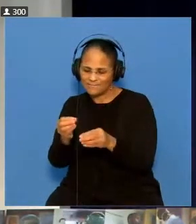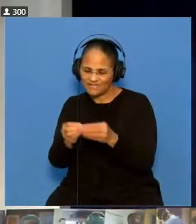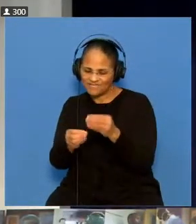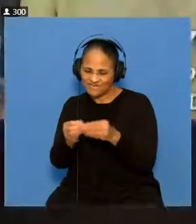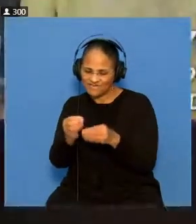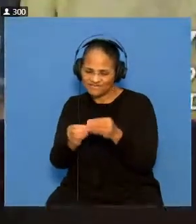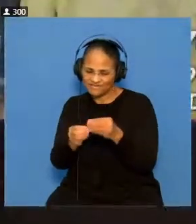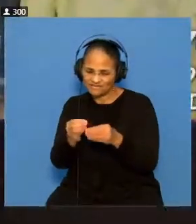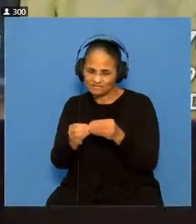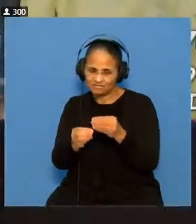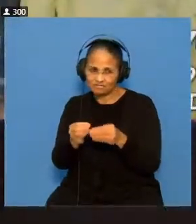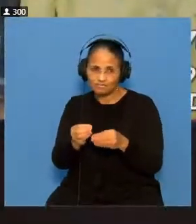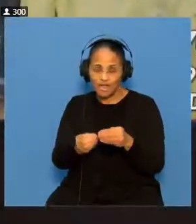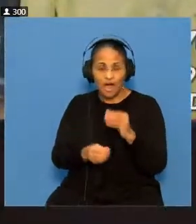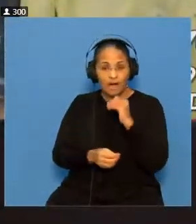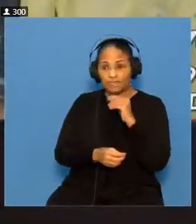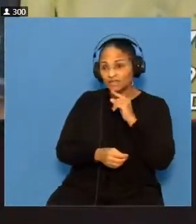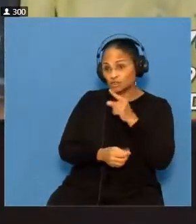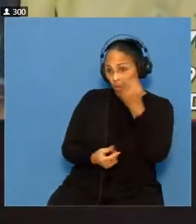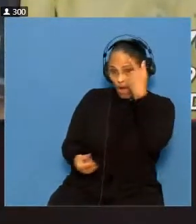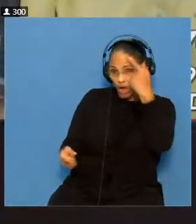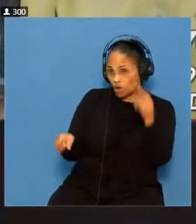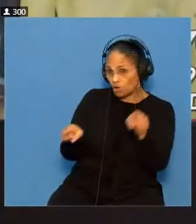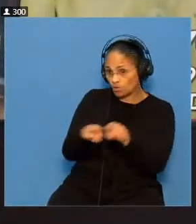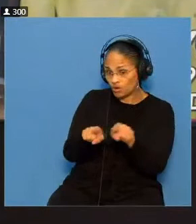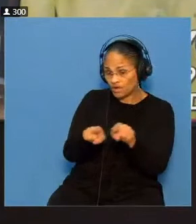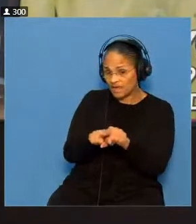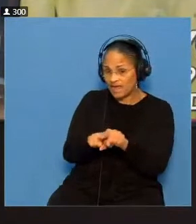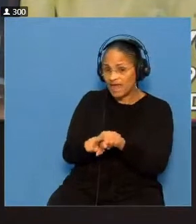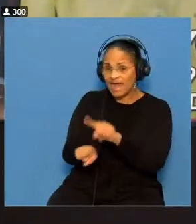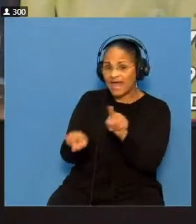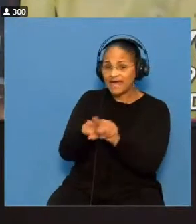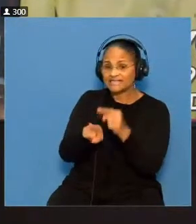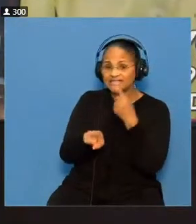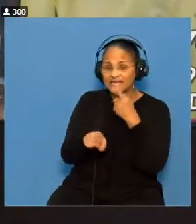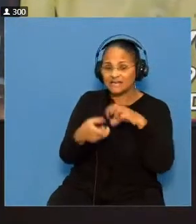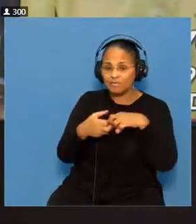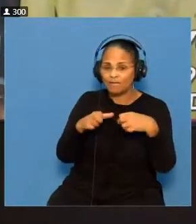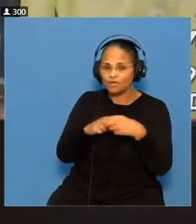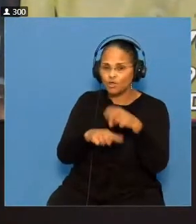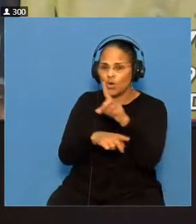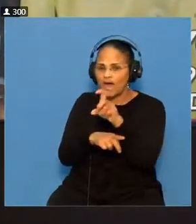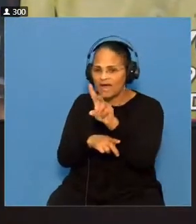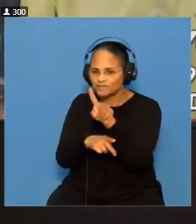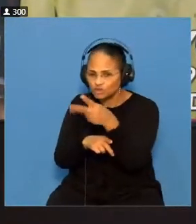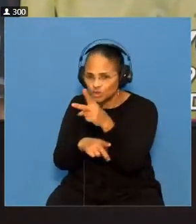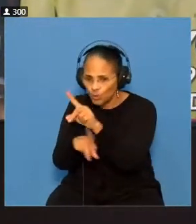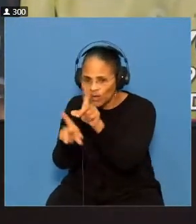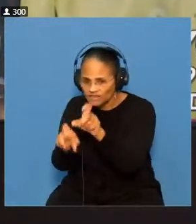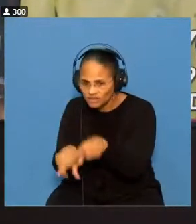rectified? I'm not sure I'd agree with you as calling it a glitch. You've asked two questions, so let me address them